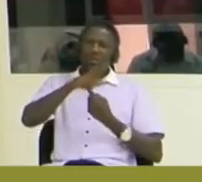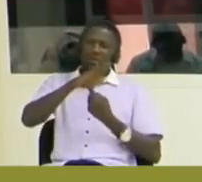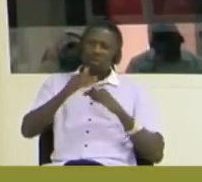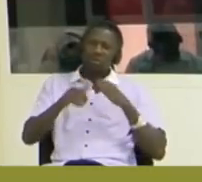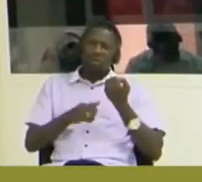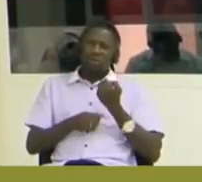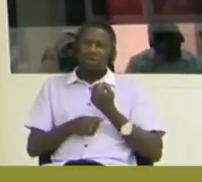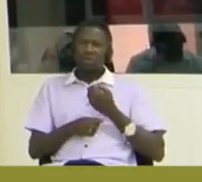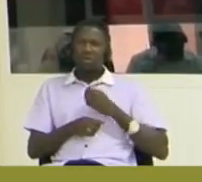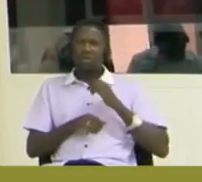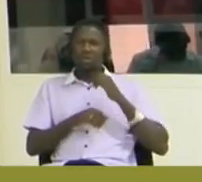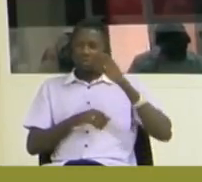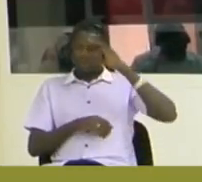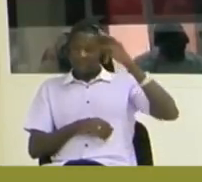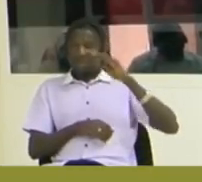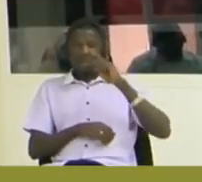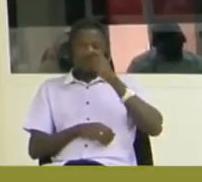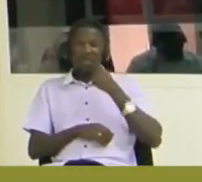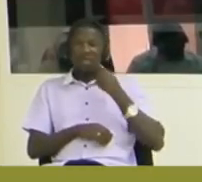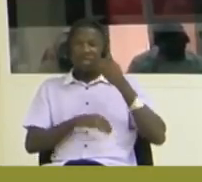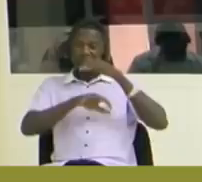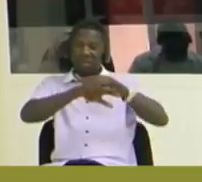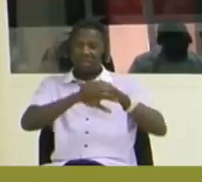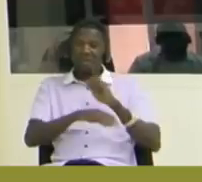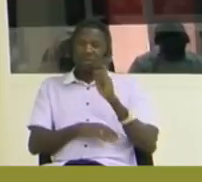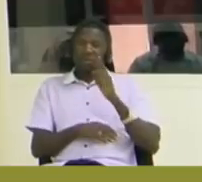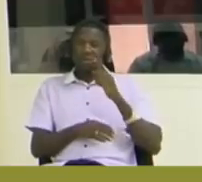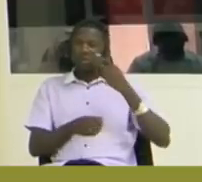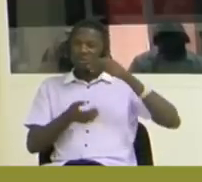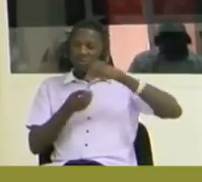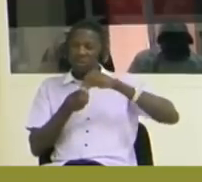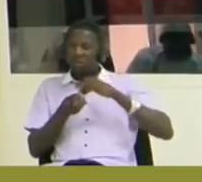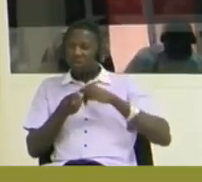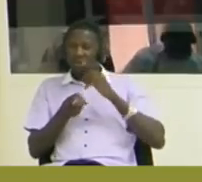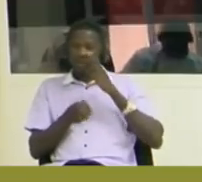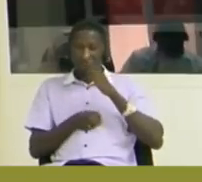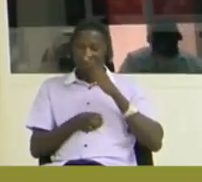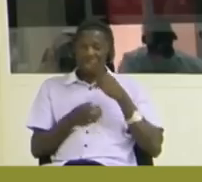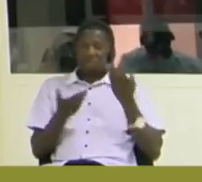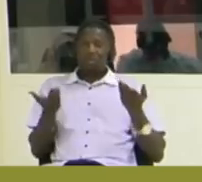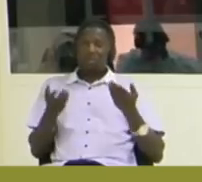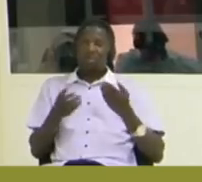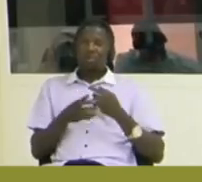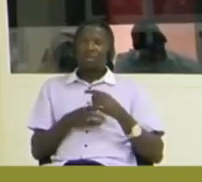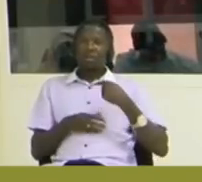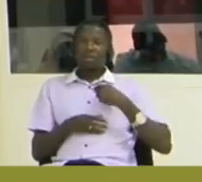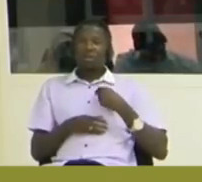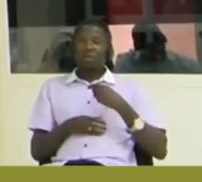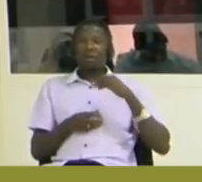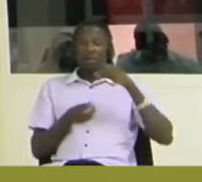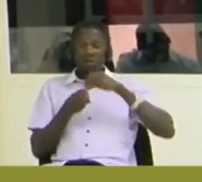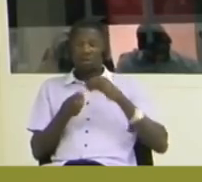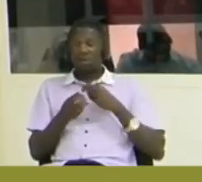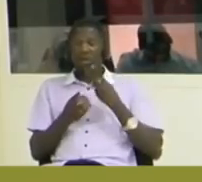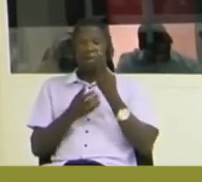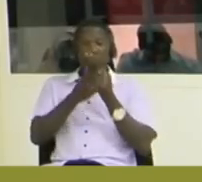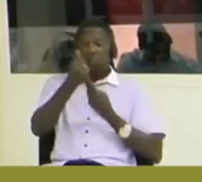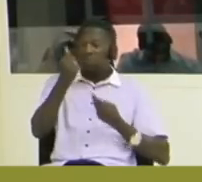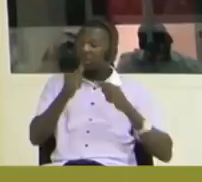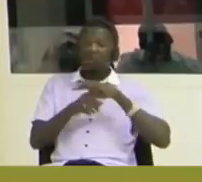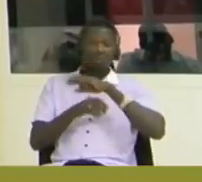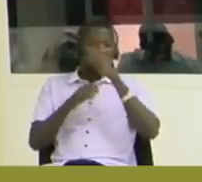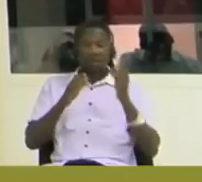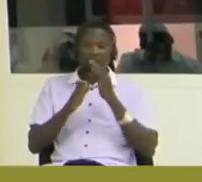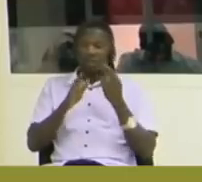minister died that night? What is the point that you are trying to make? My point is both are so significant, both are so